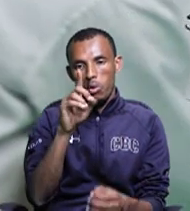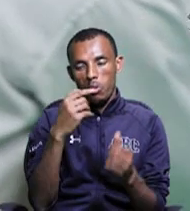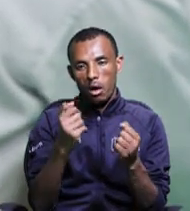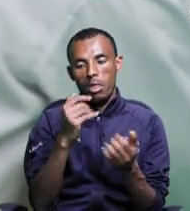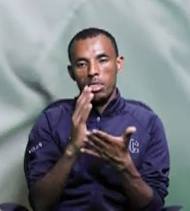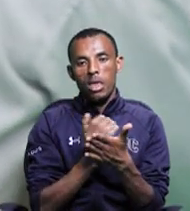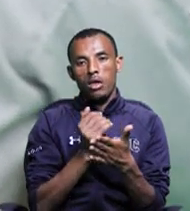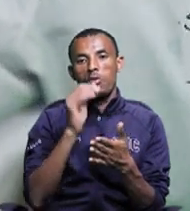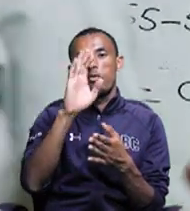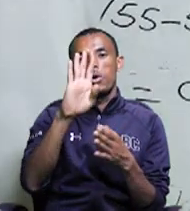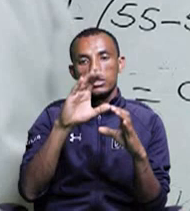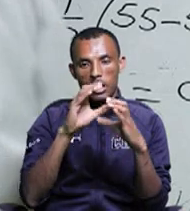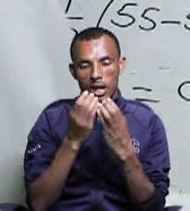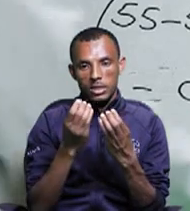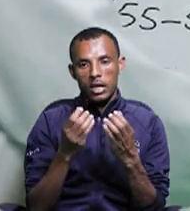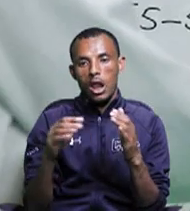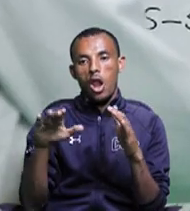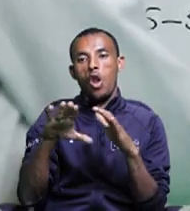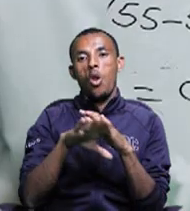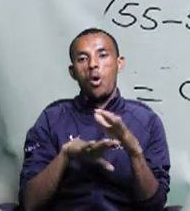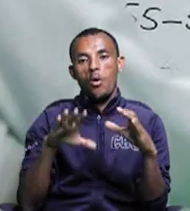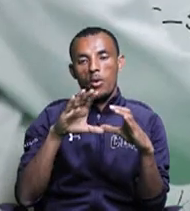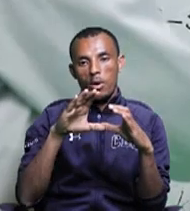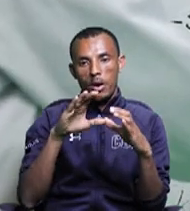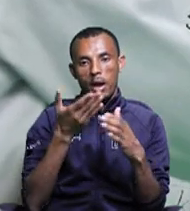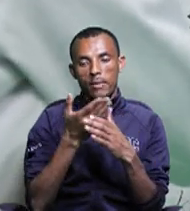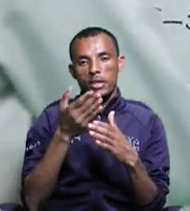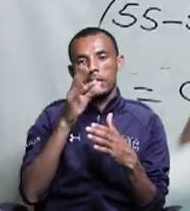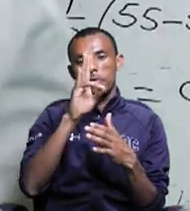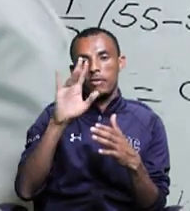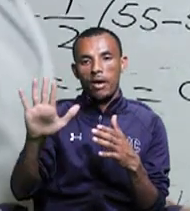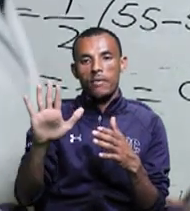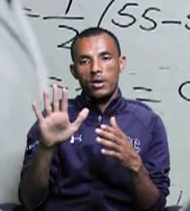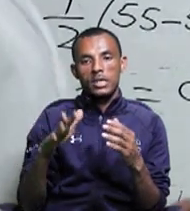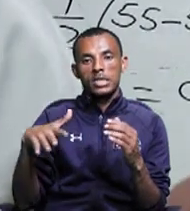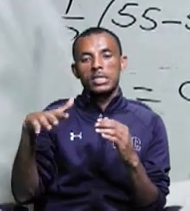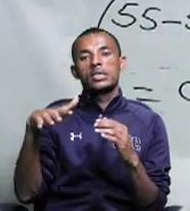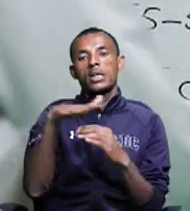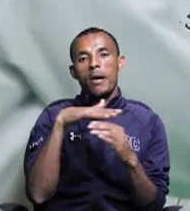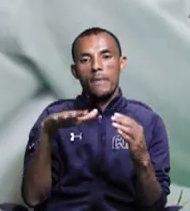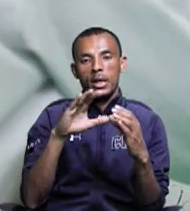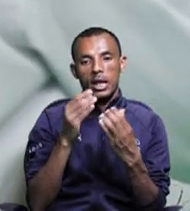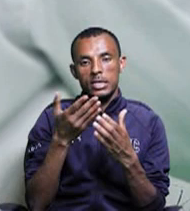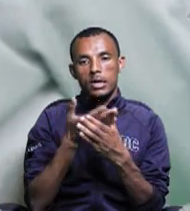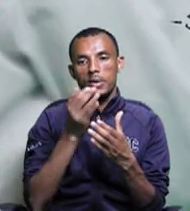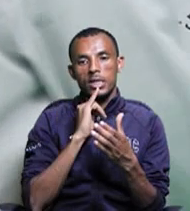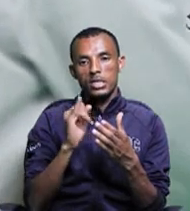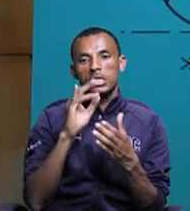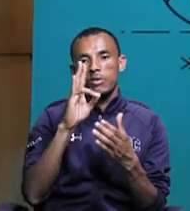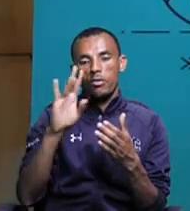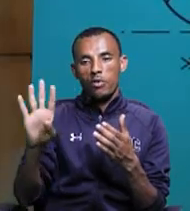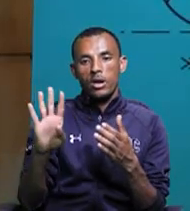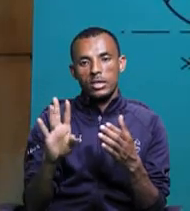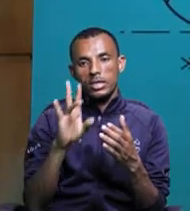take for the class has a lower limit 75. The upper class limit of the previous class